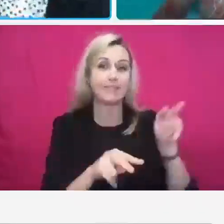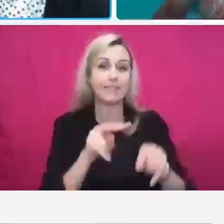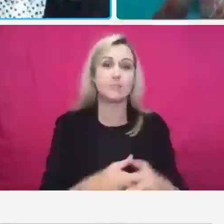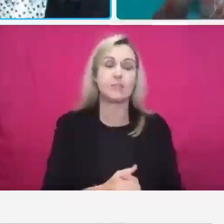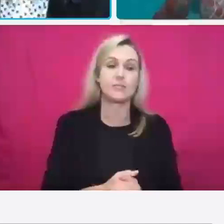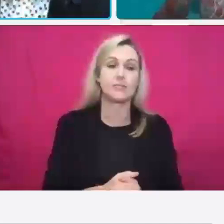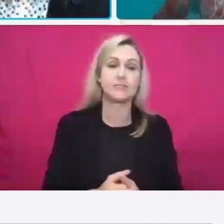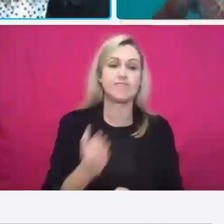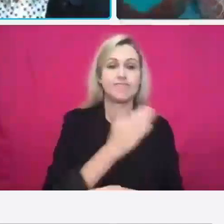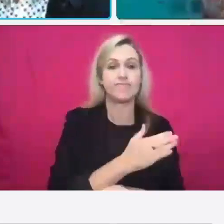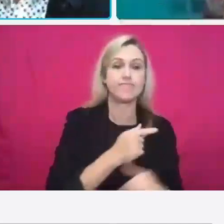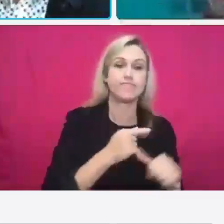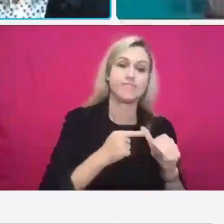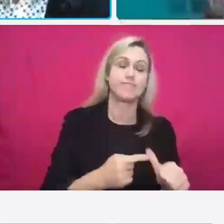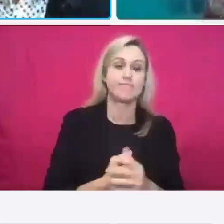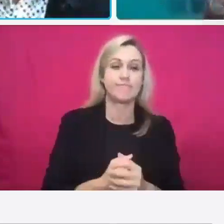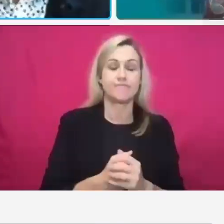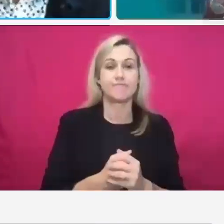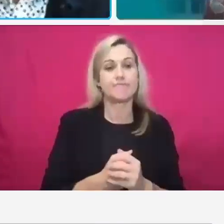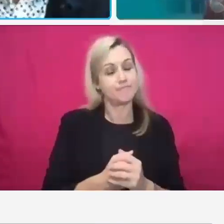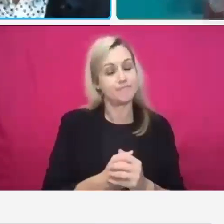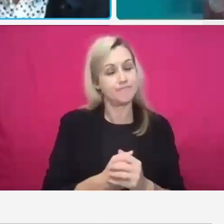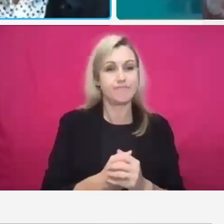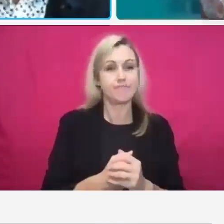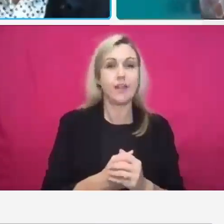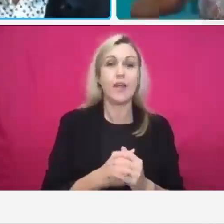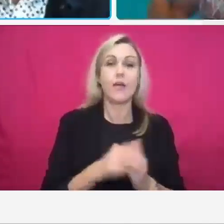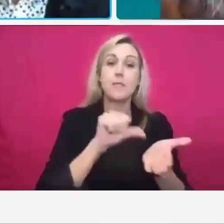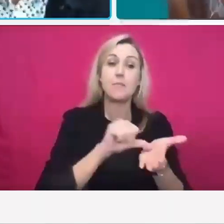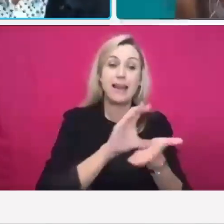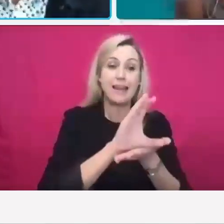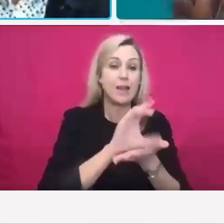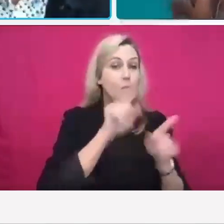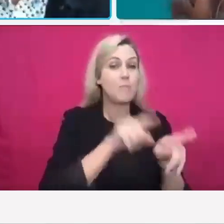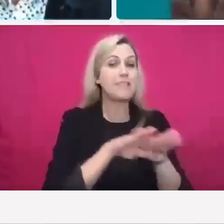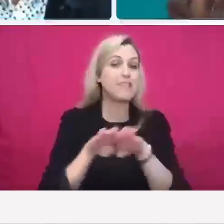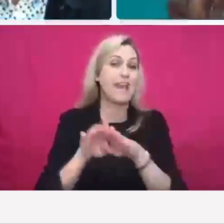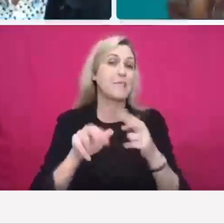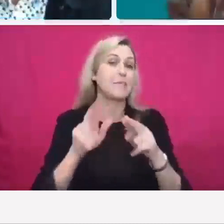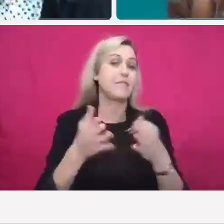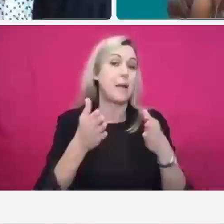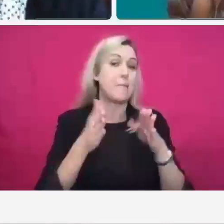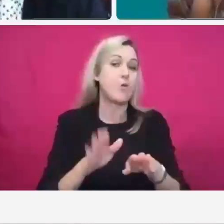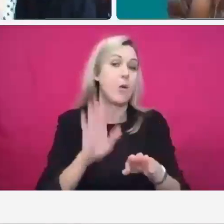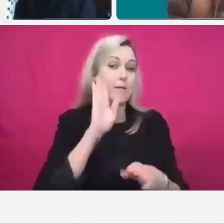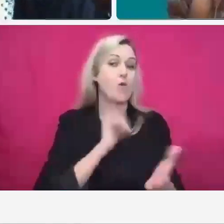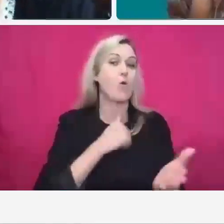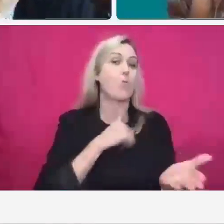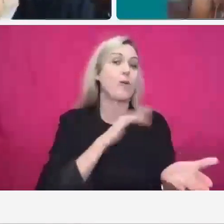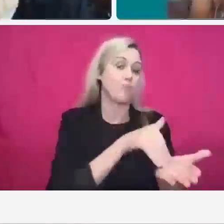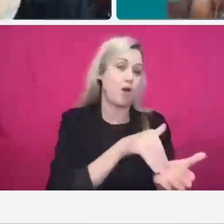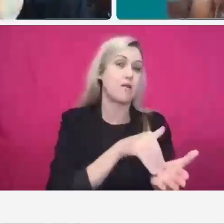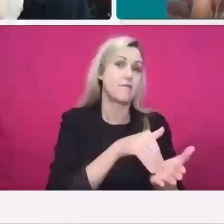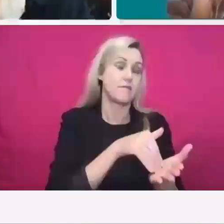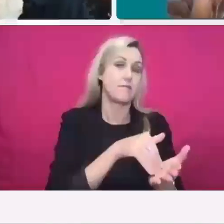Well, we can't. The funding would stay the same if they were to pass away before we get there to